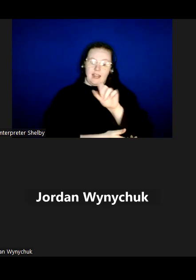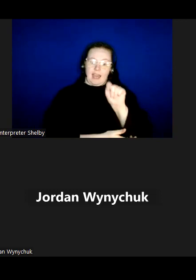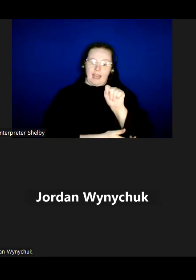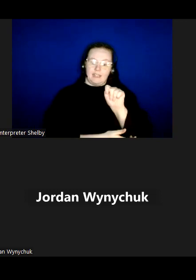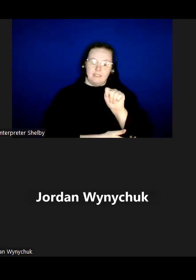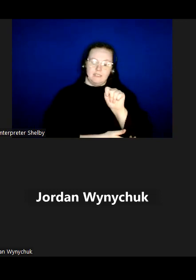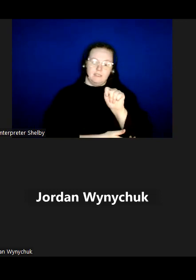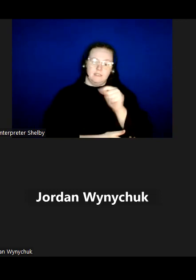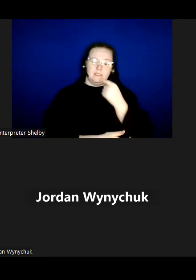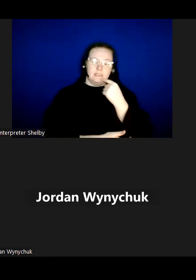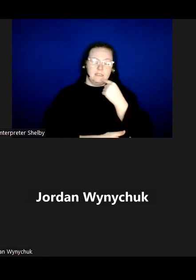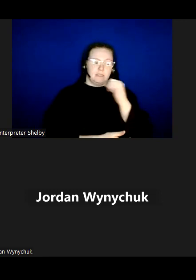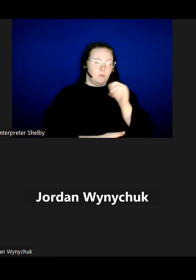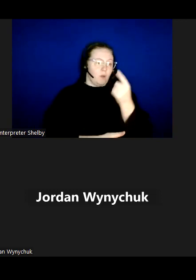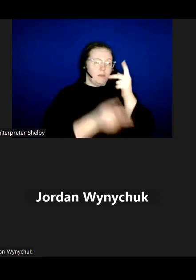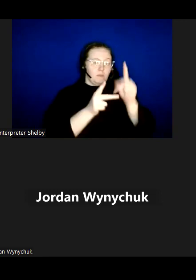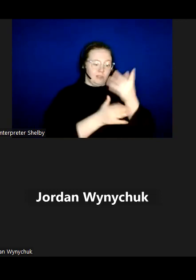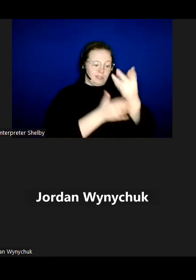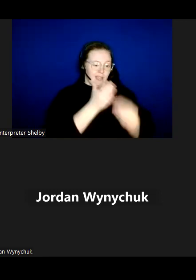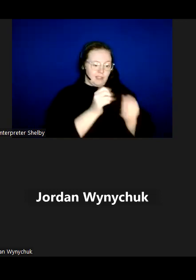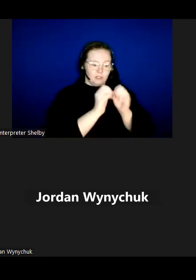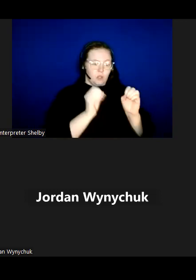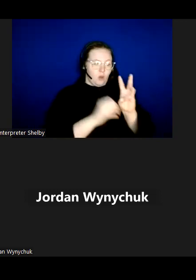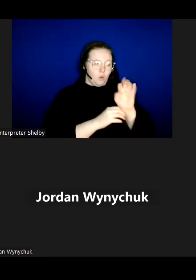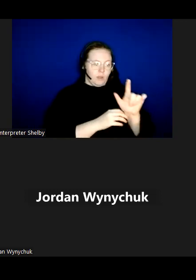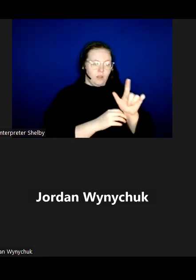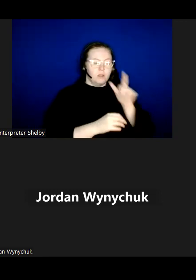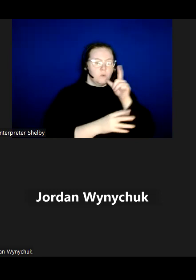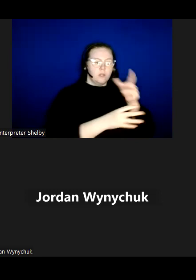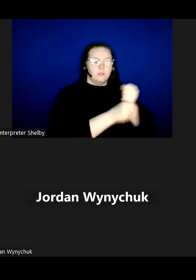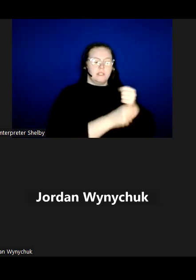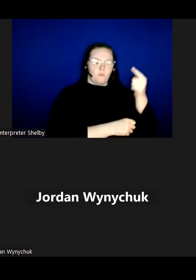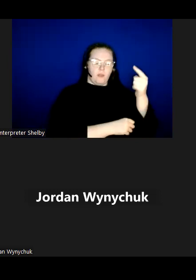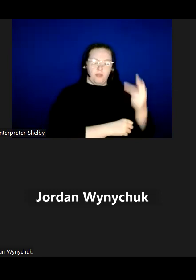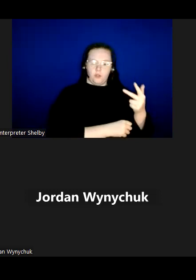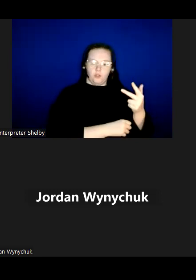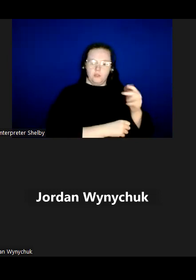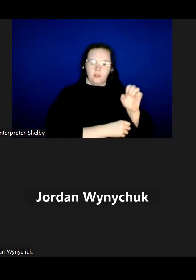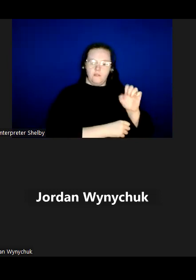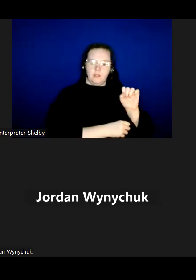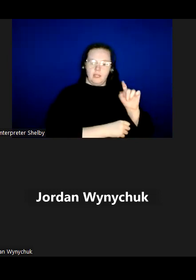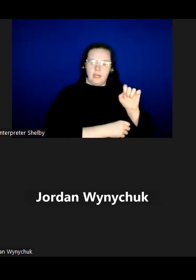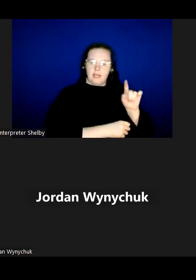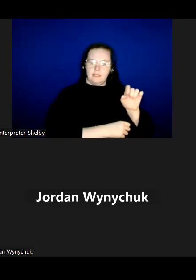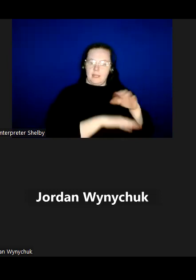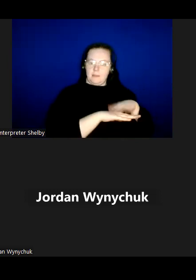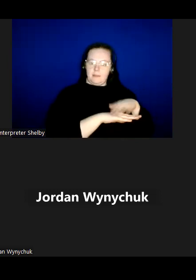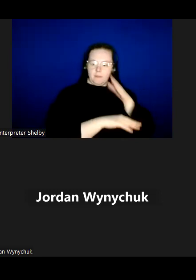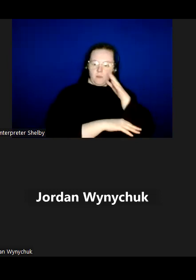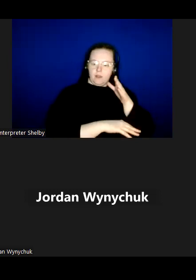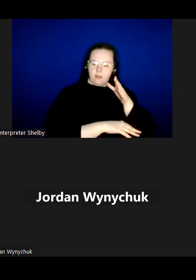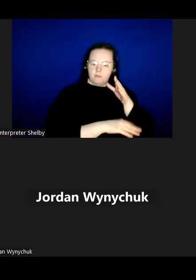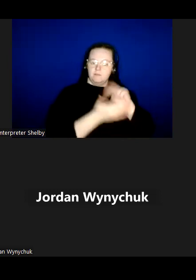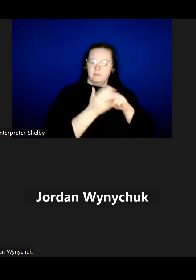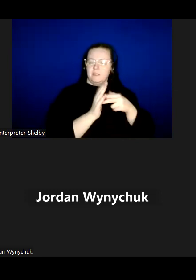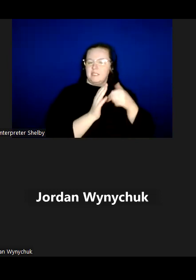without a will, the spouse will receive a third of the estate at a minimum. What this means is that there's a